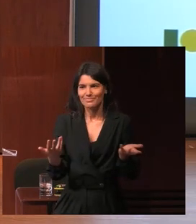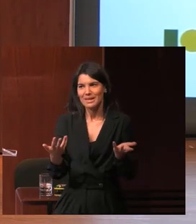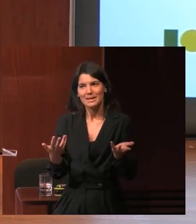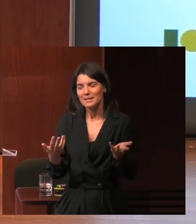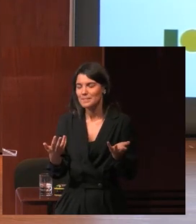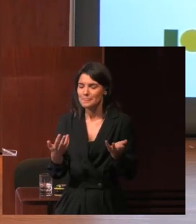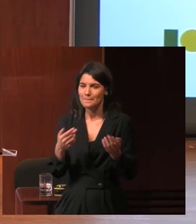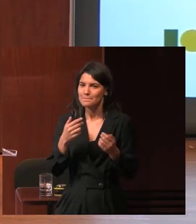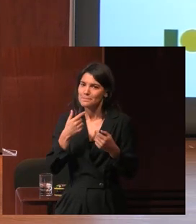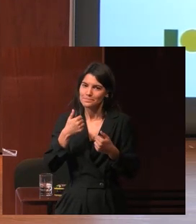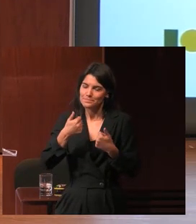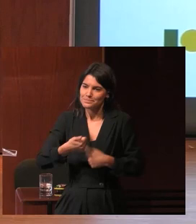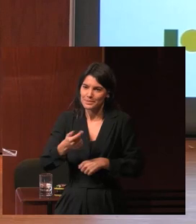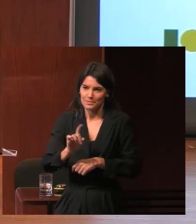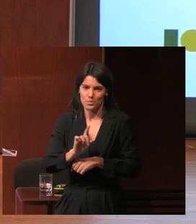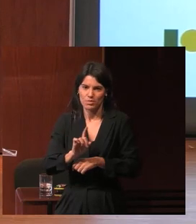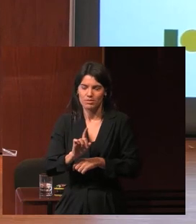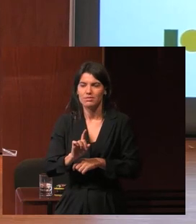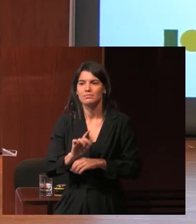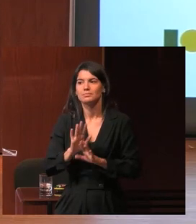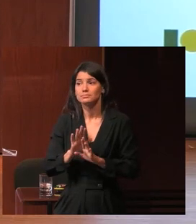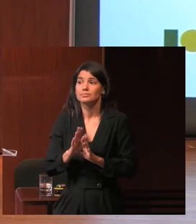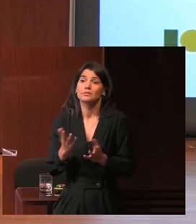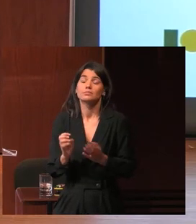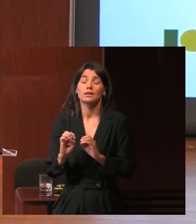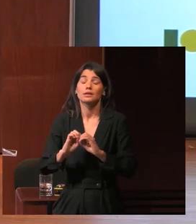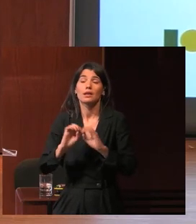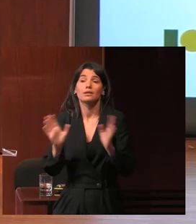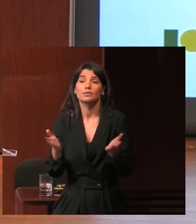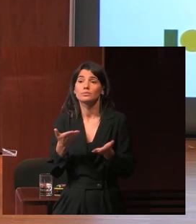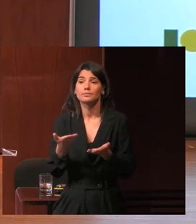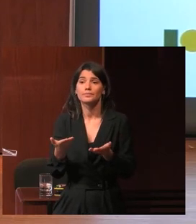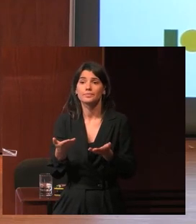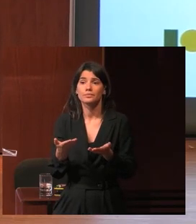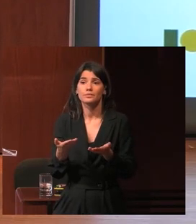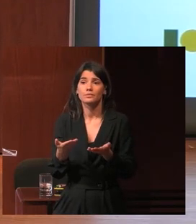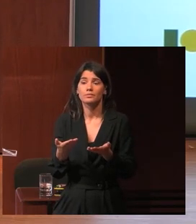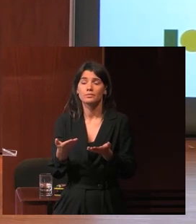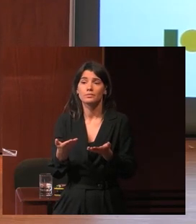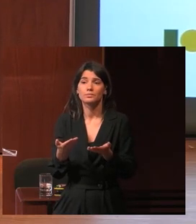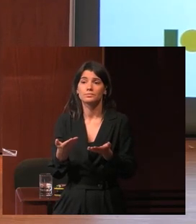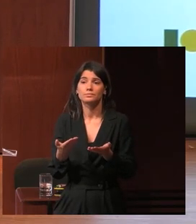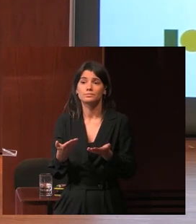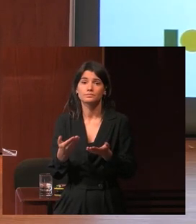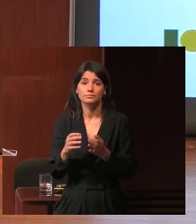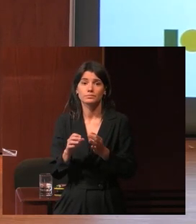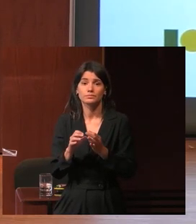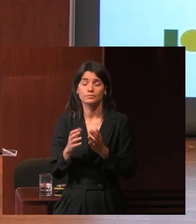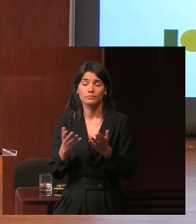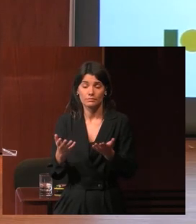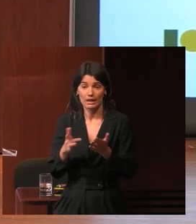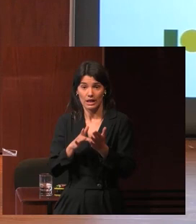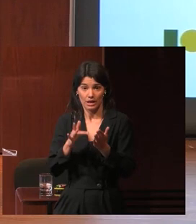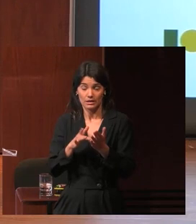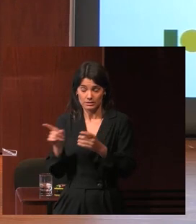opinion. But of course, using a book for, like you just said,